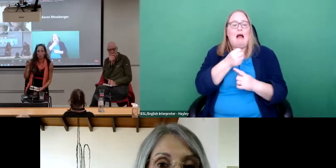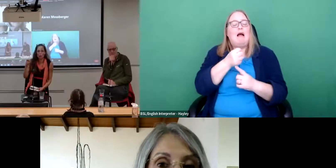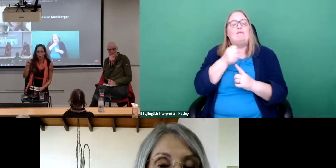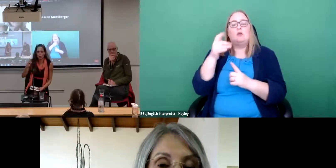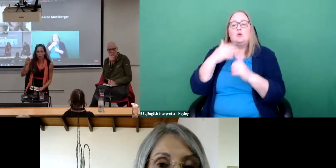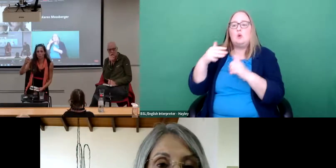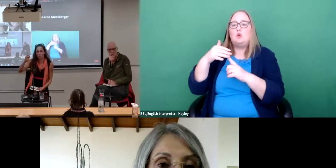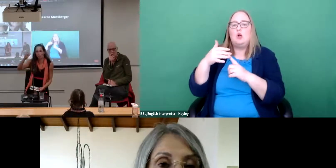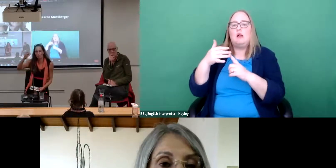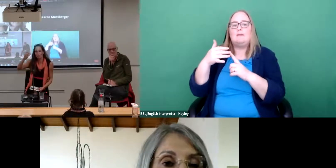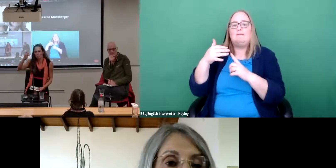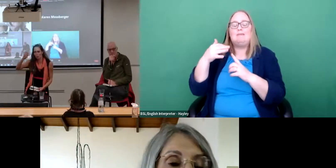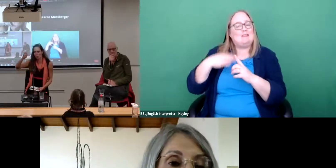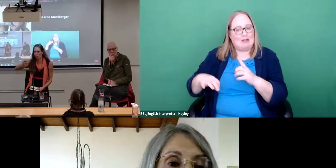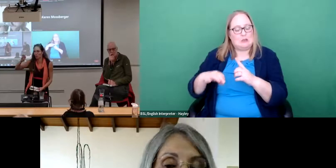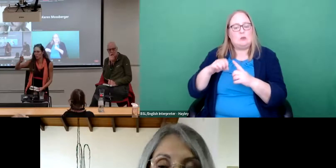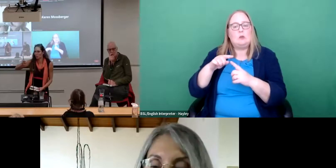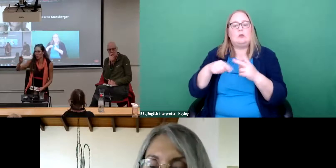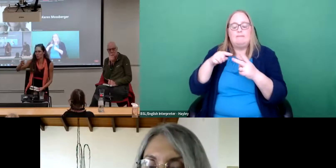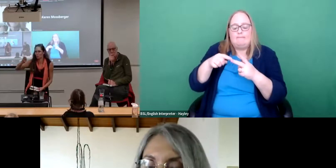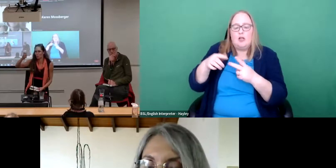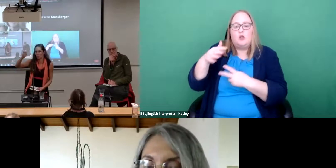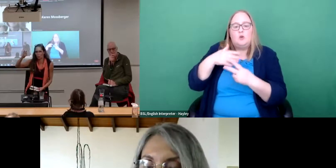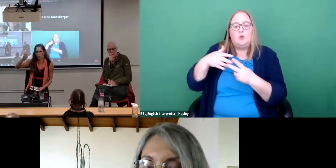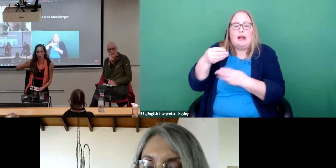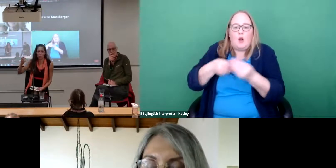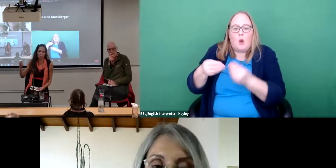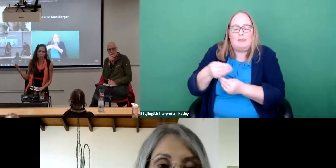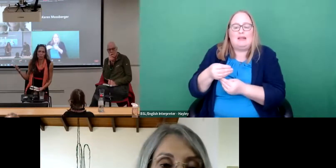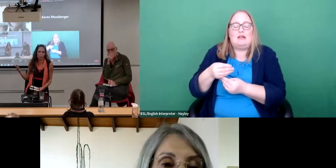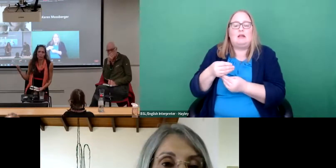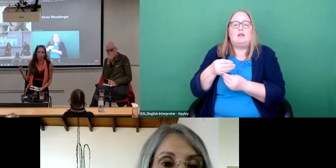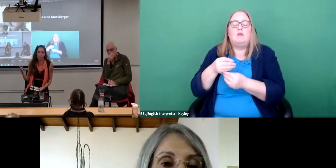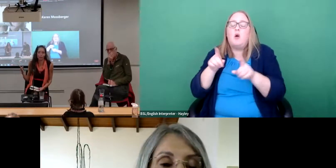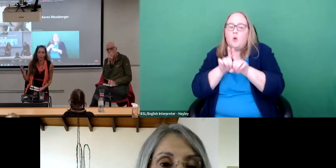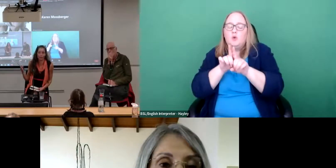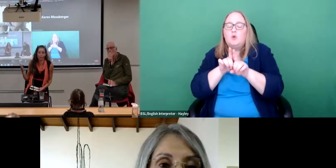social-cultural, also tend to be suffering other types of social digital